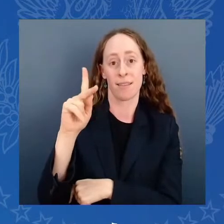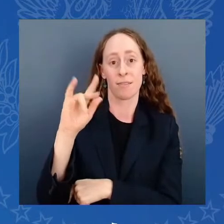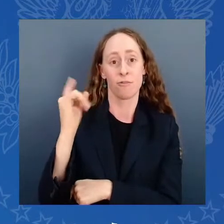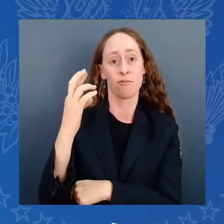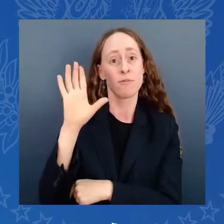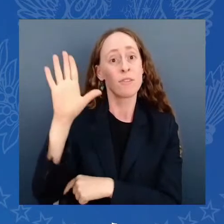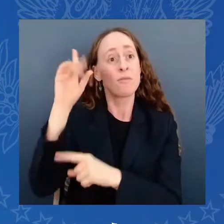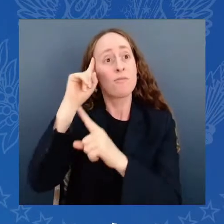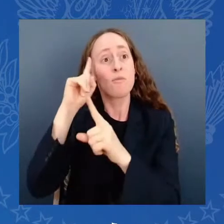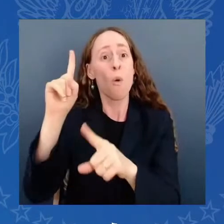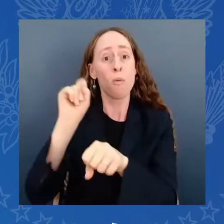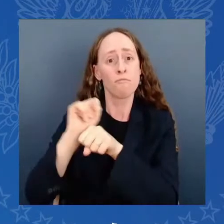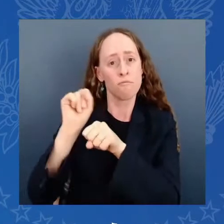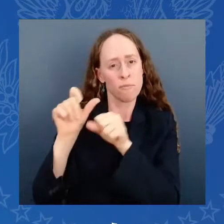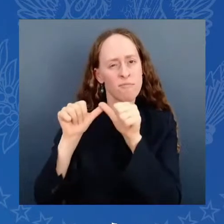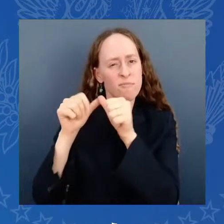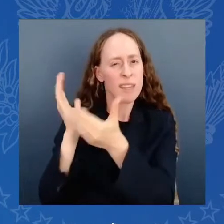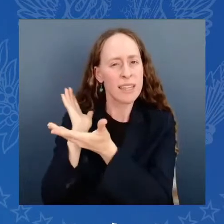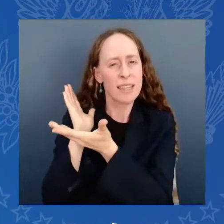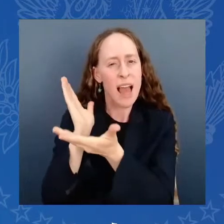welcoming Ambassador Andrew Young.